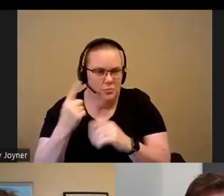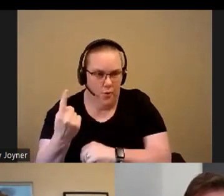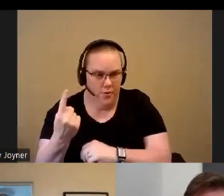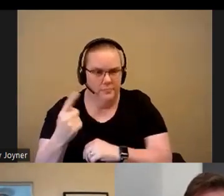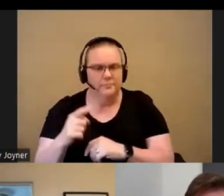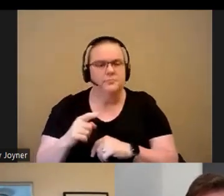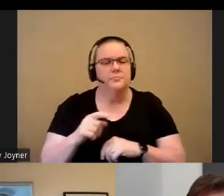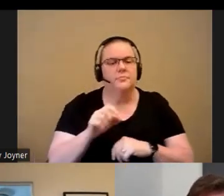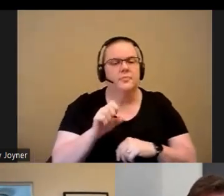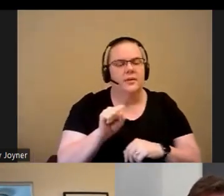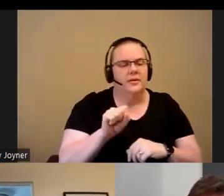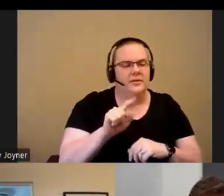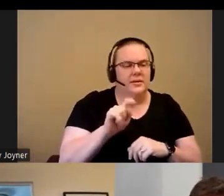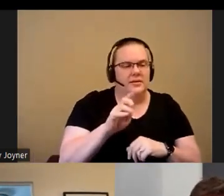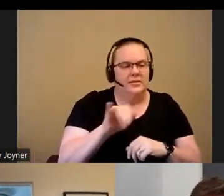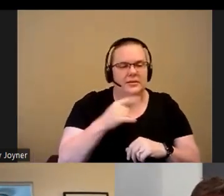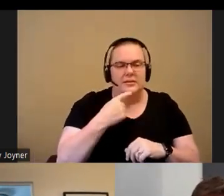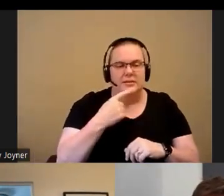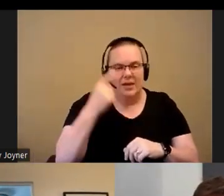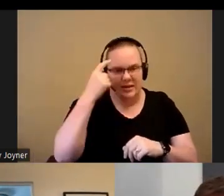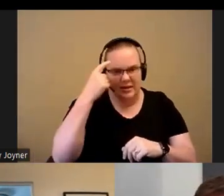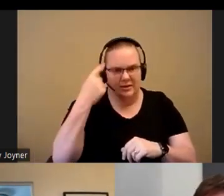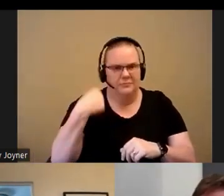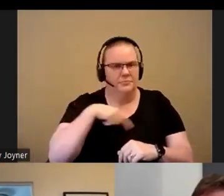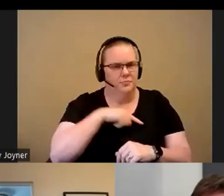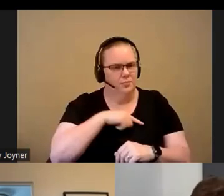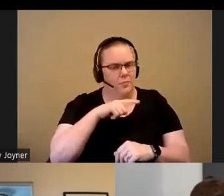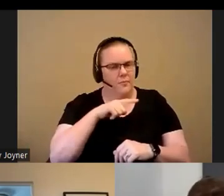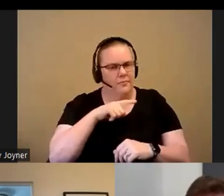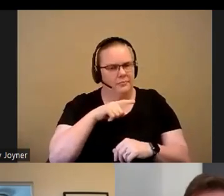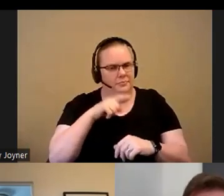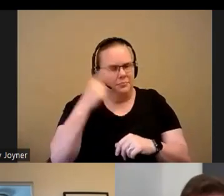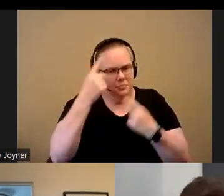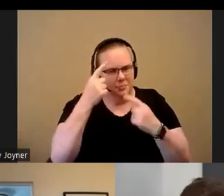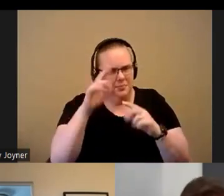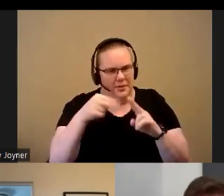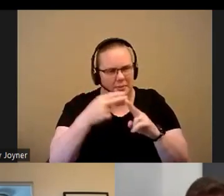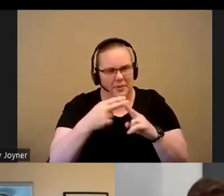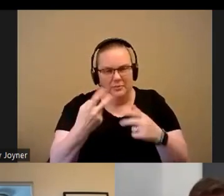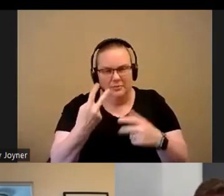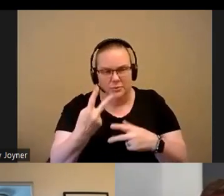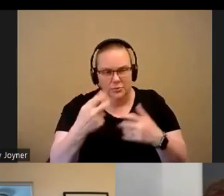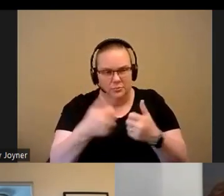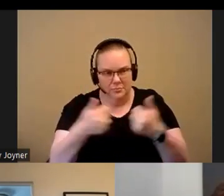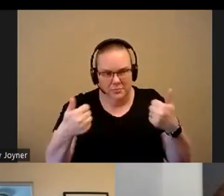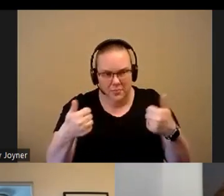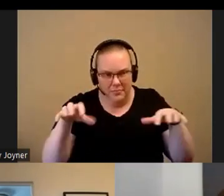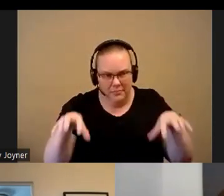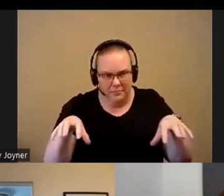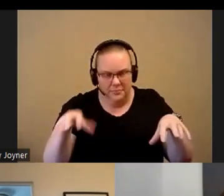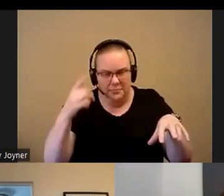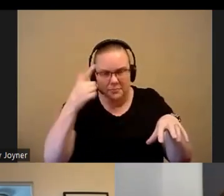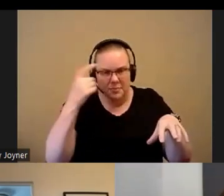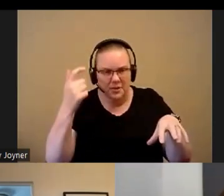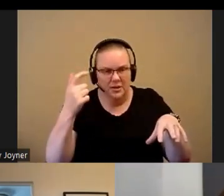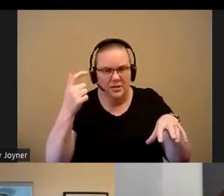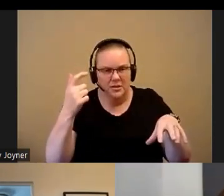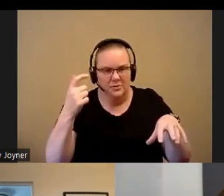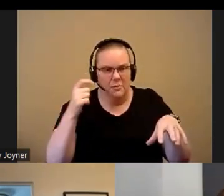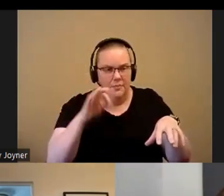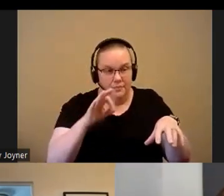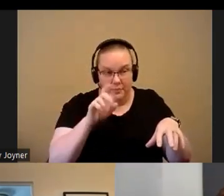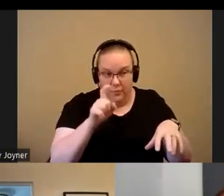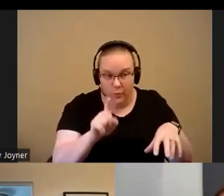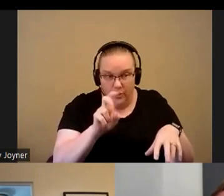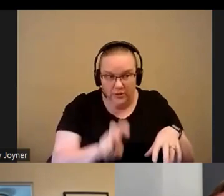doing them separately, even though it's painful if we have to expedite both of them, because I, you know, if it were one tour